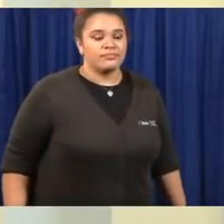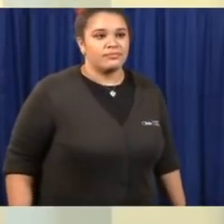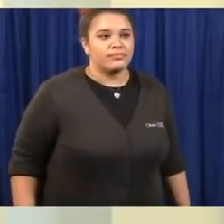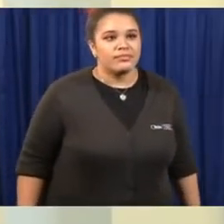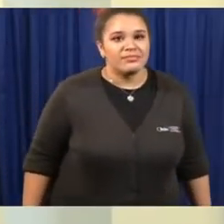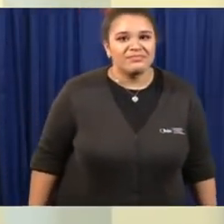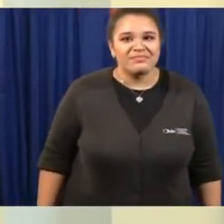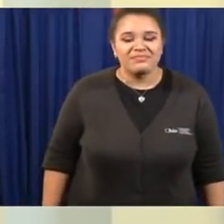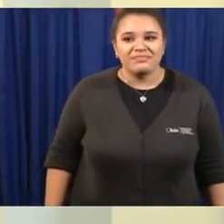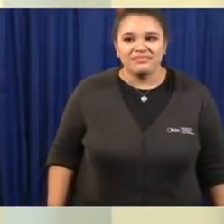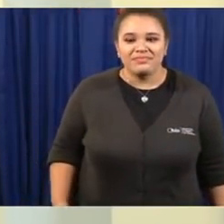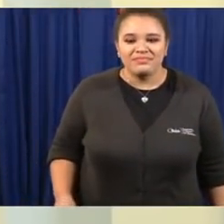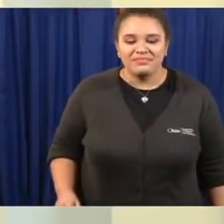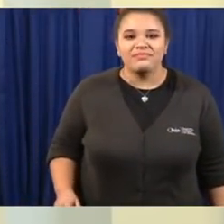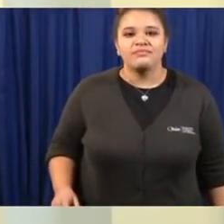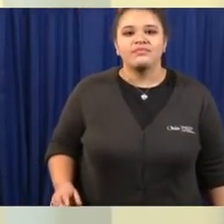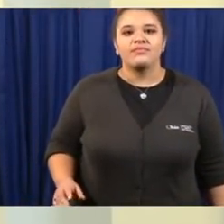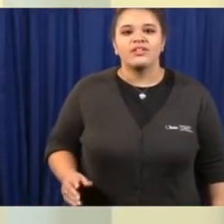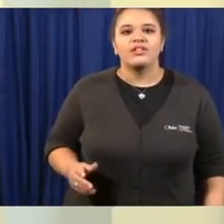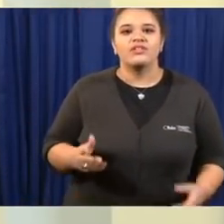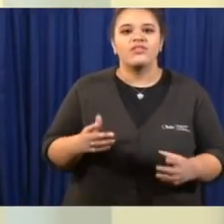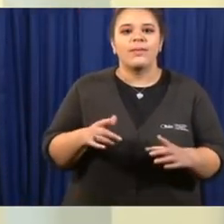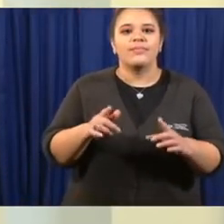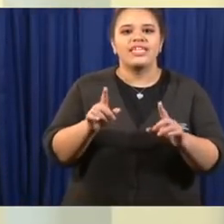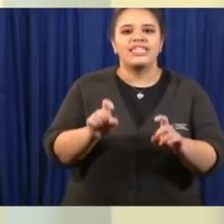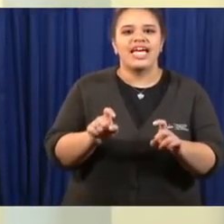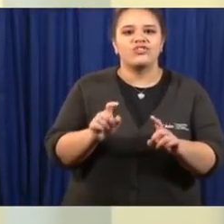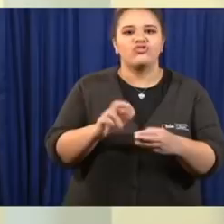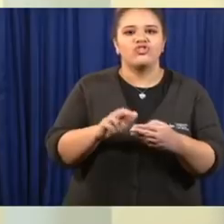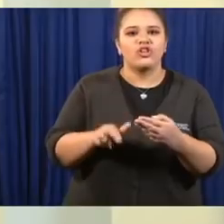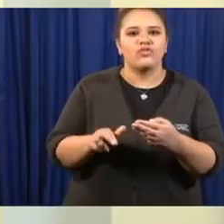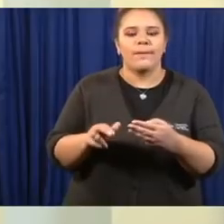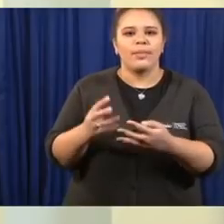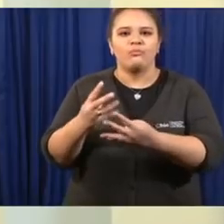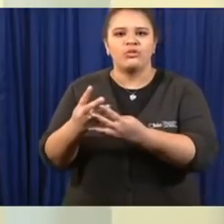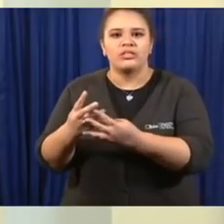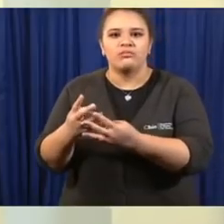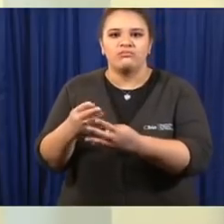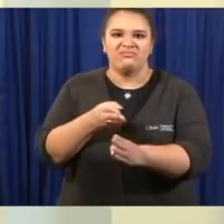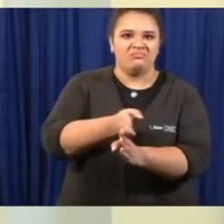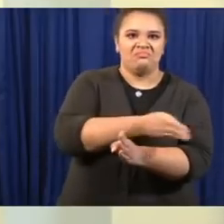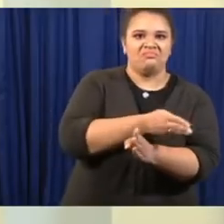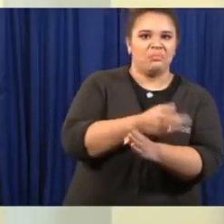That have come from those test results from the prisons?